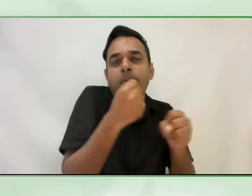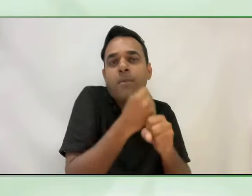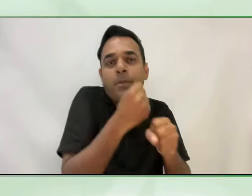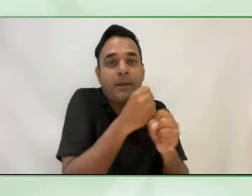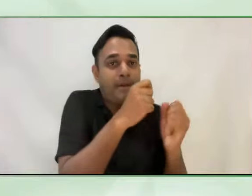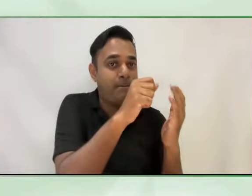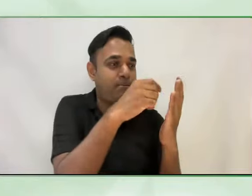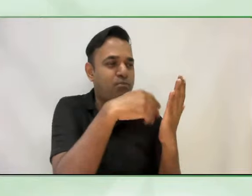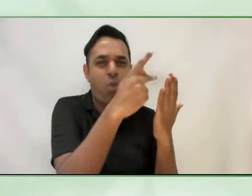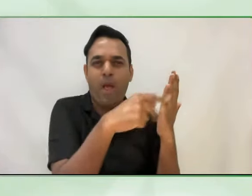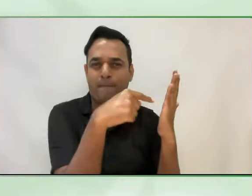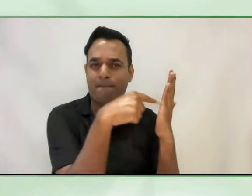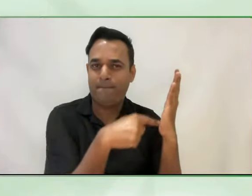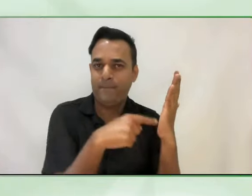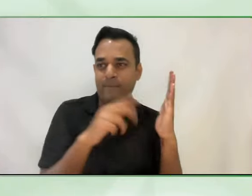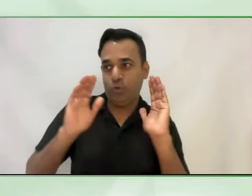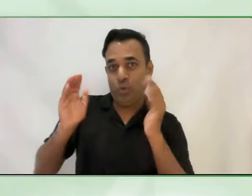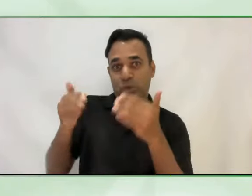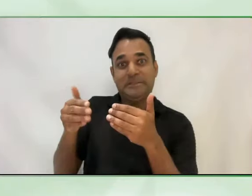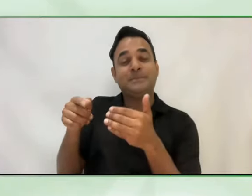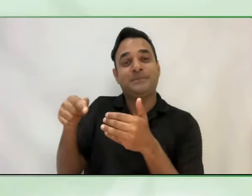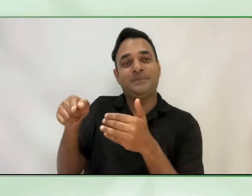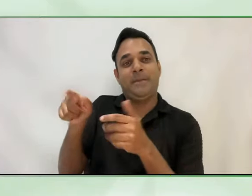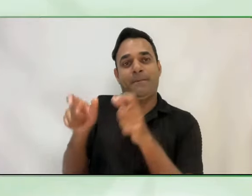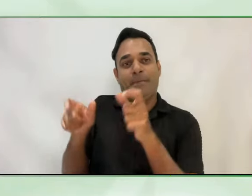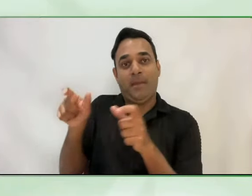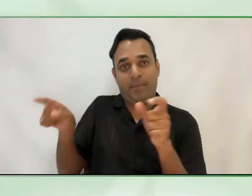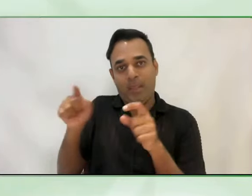we realized that people like Deutsche Bank,